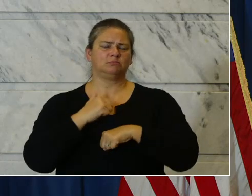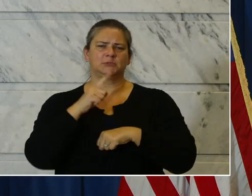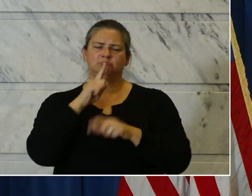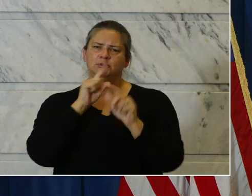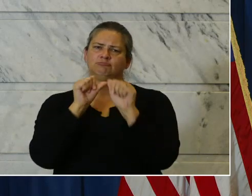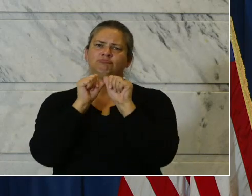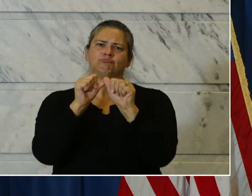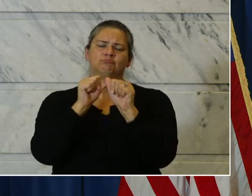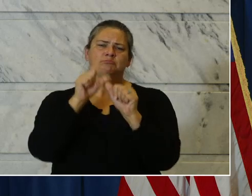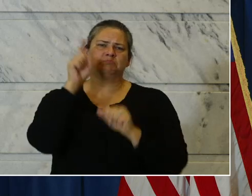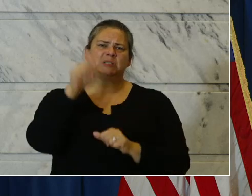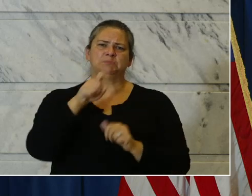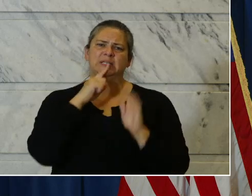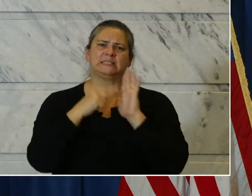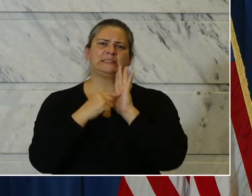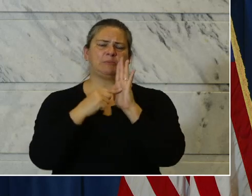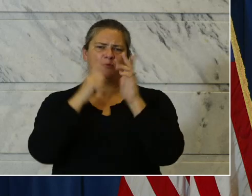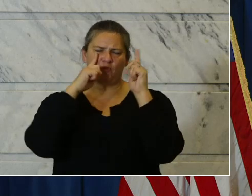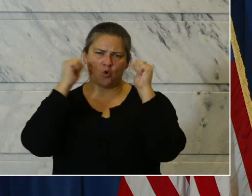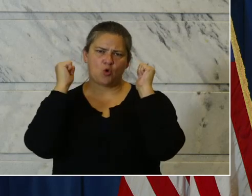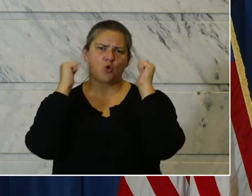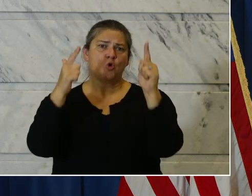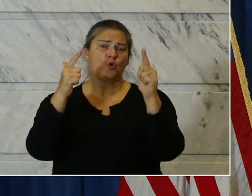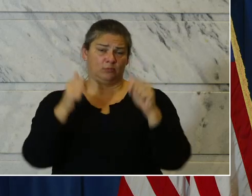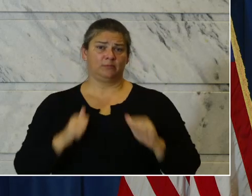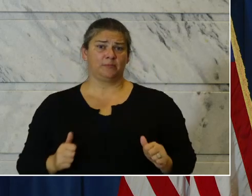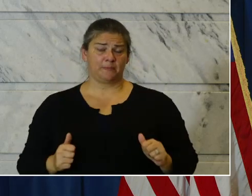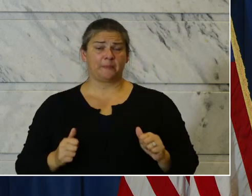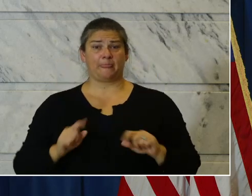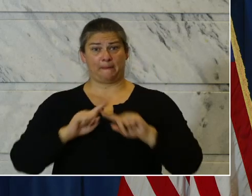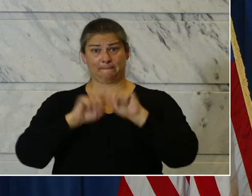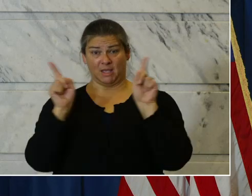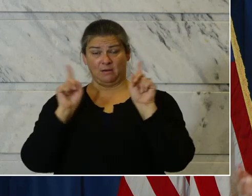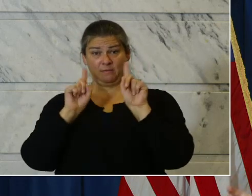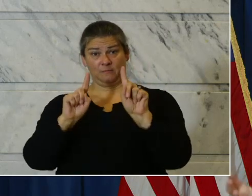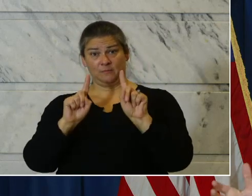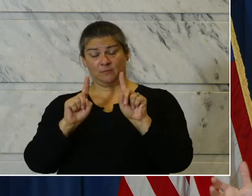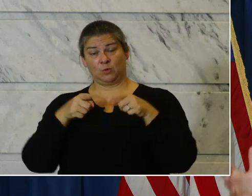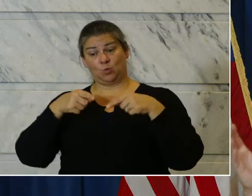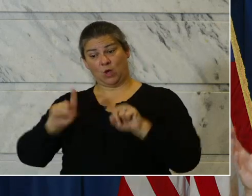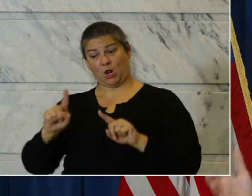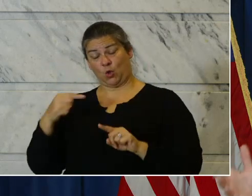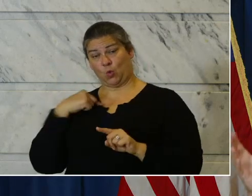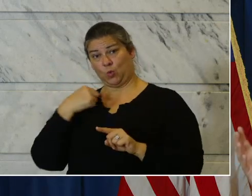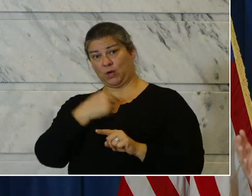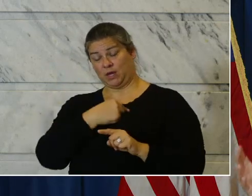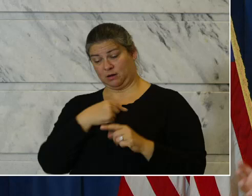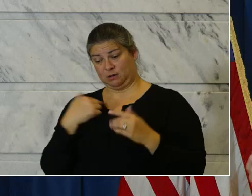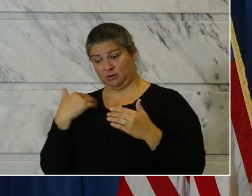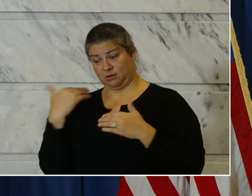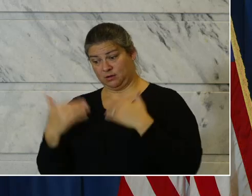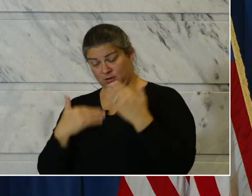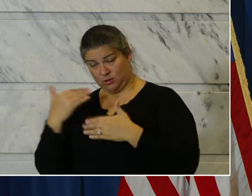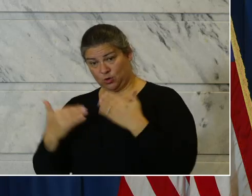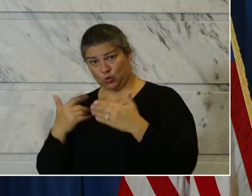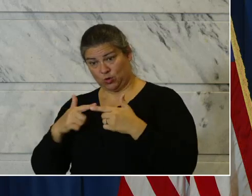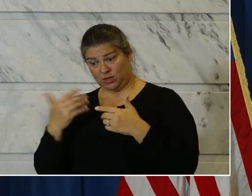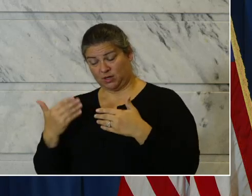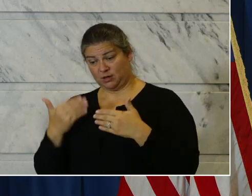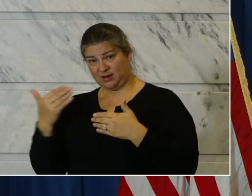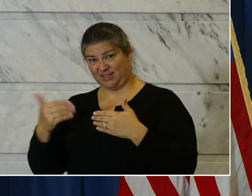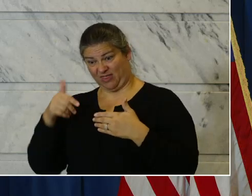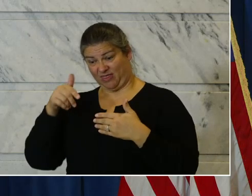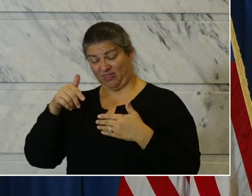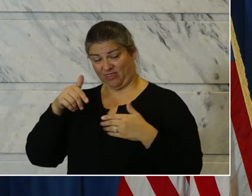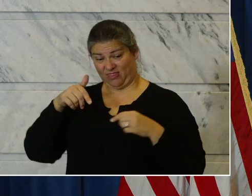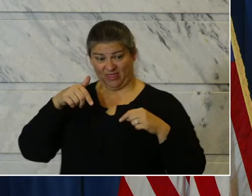consistent, and you got to be an example for everybody else out there. But as we rocket towards the highest week that I believe